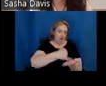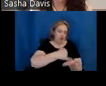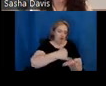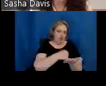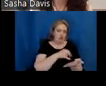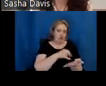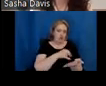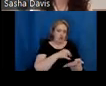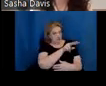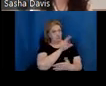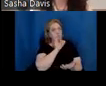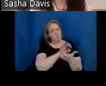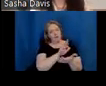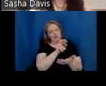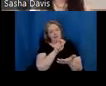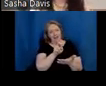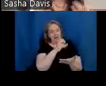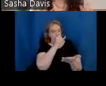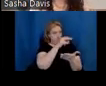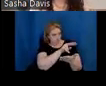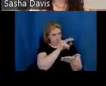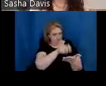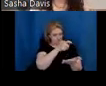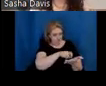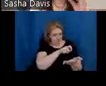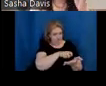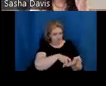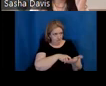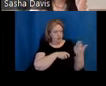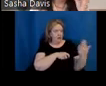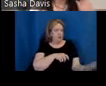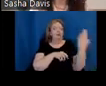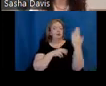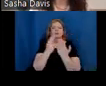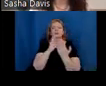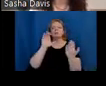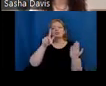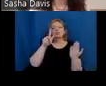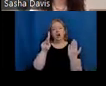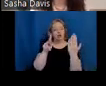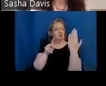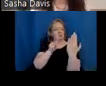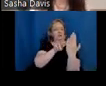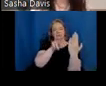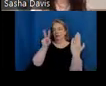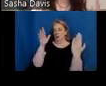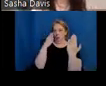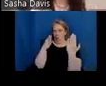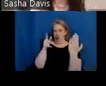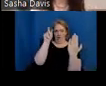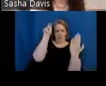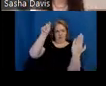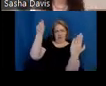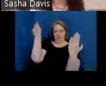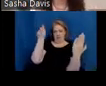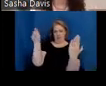model, Renee. Then he transfers that to the block of wood using chalk. He's examining it. You can see he's hefting